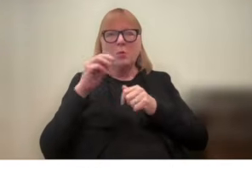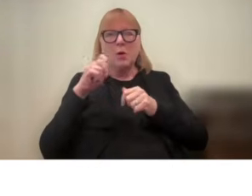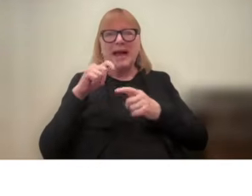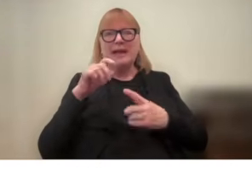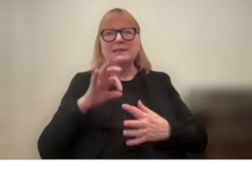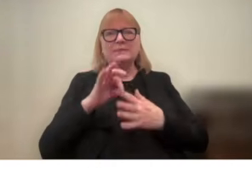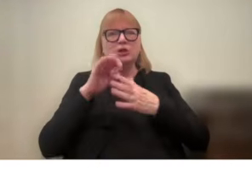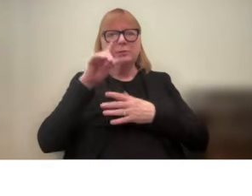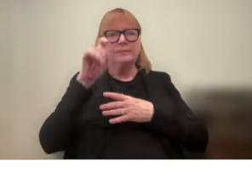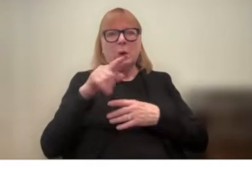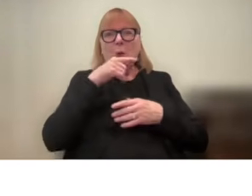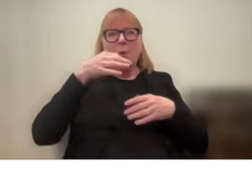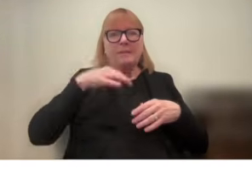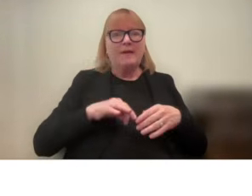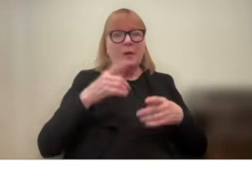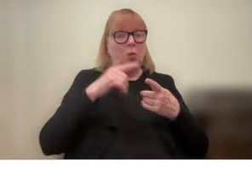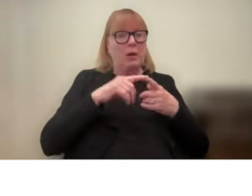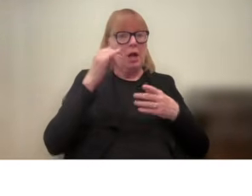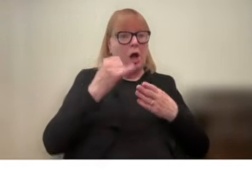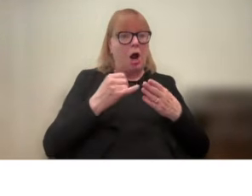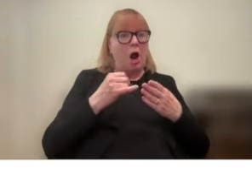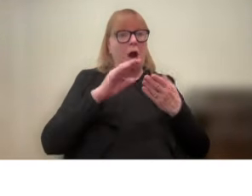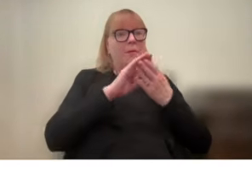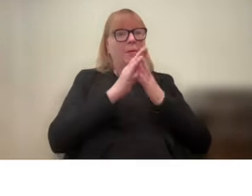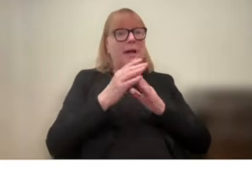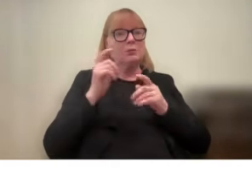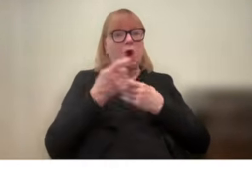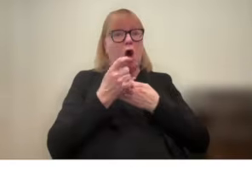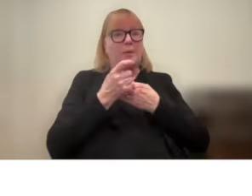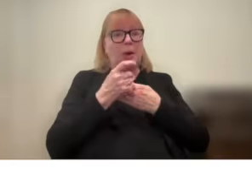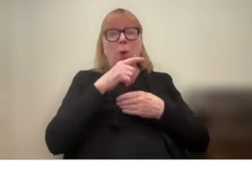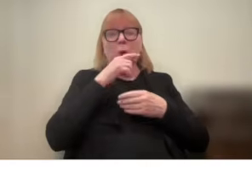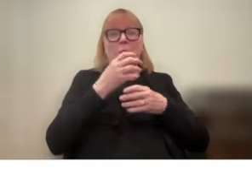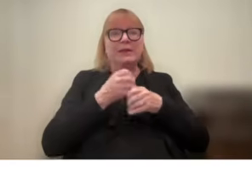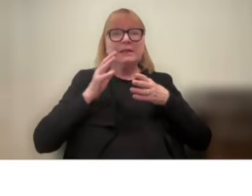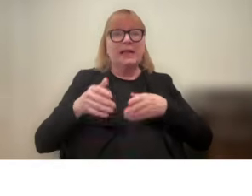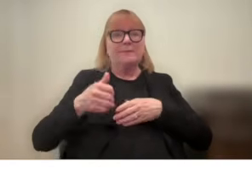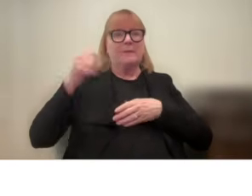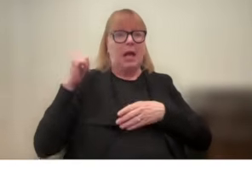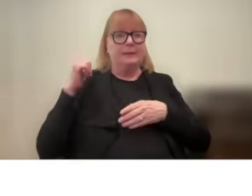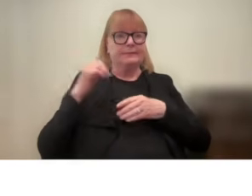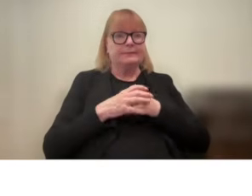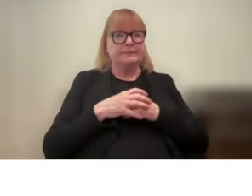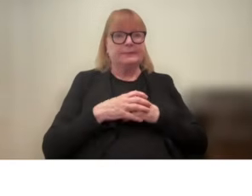special? Who benefits when art creation becomes automated and who gets left behind?